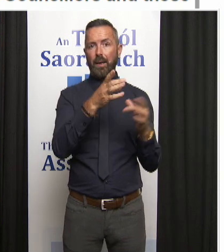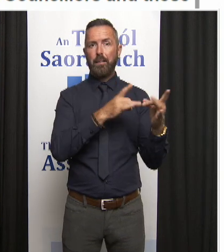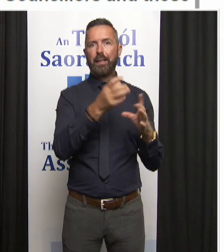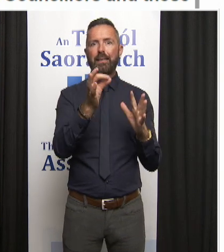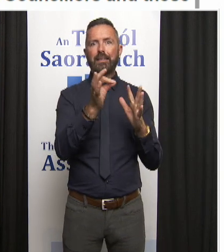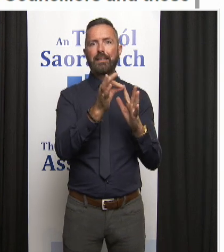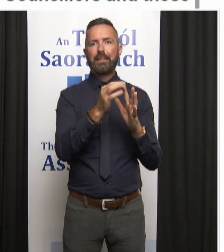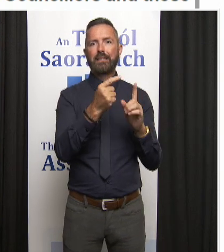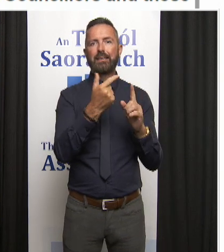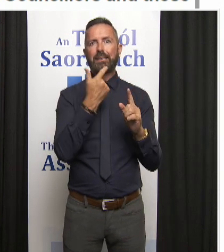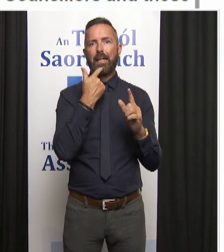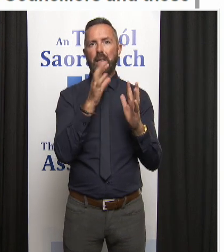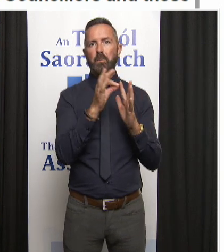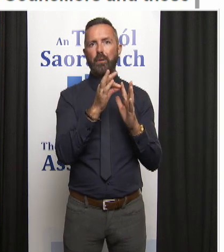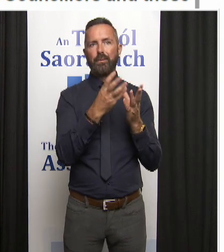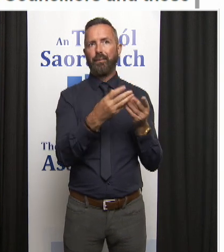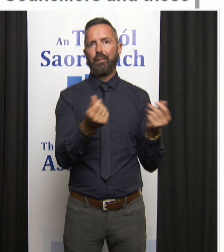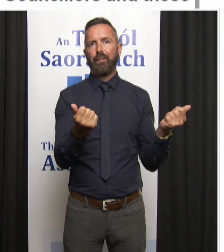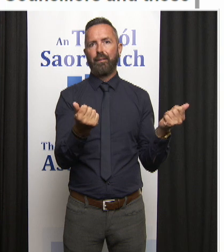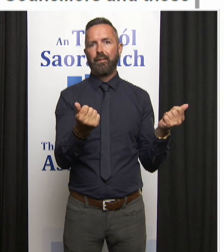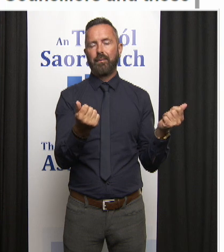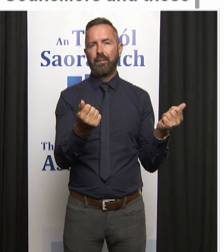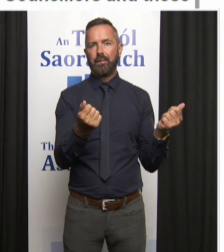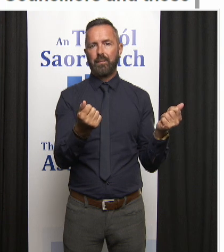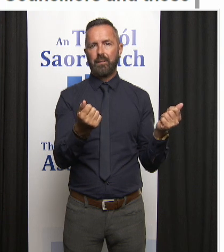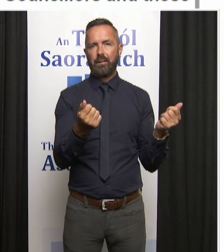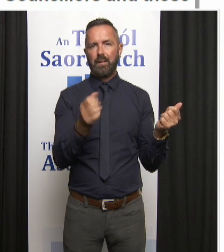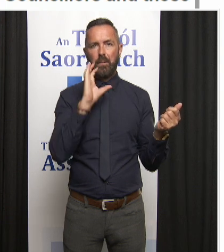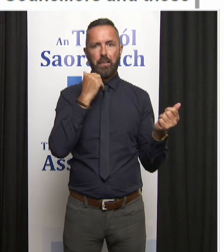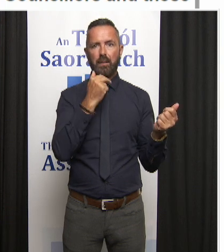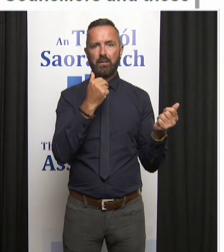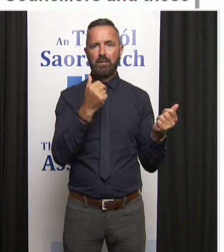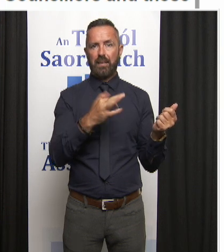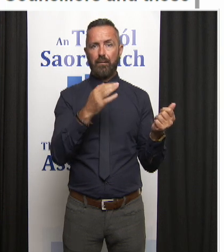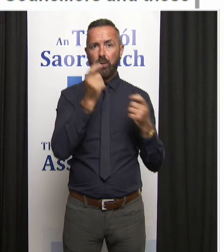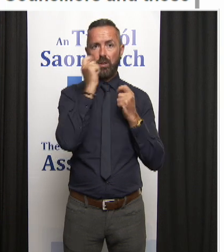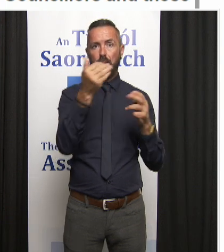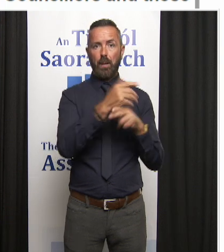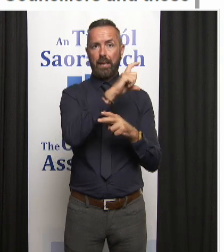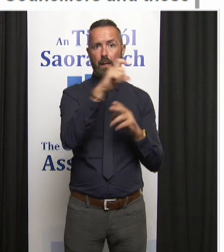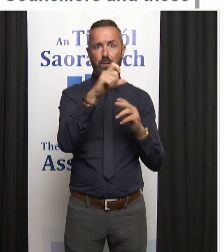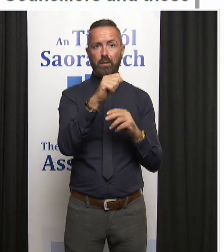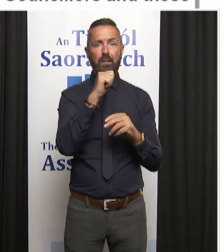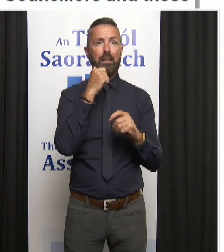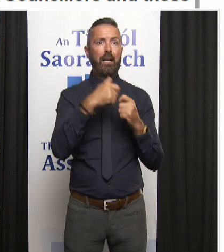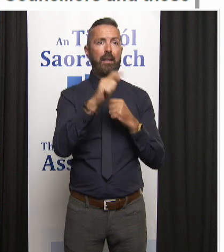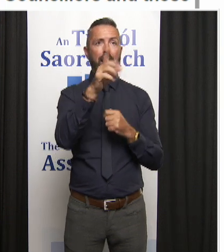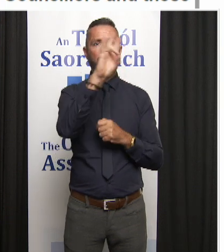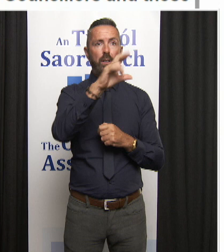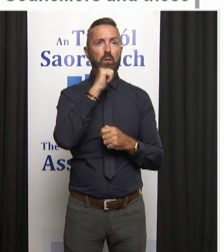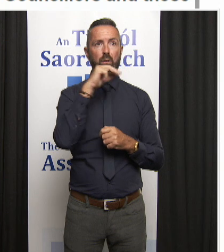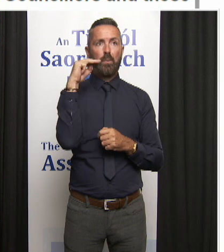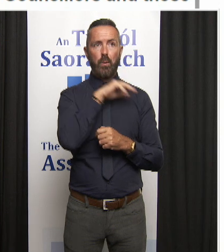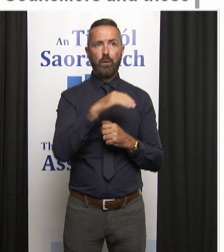point there fall away, because it just was, if it's going to be nominated by the councillors, it's obviously not a question.